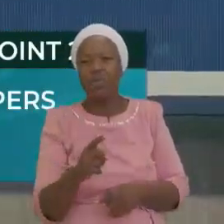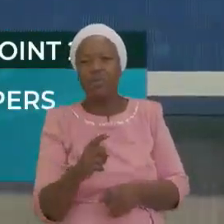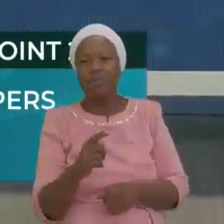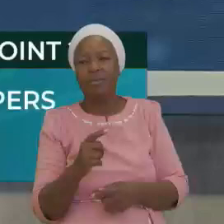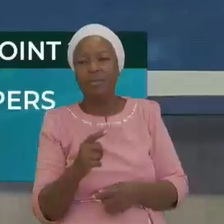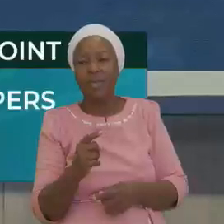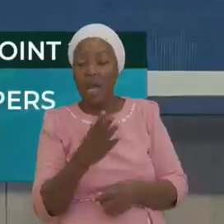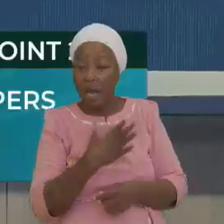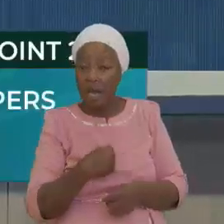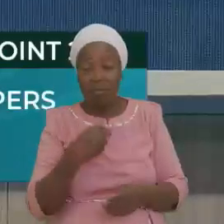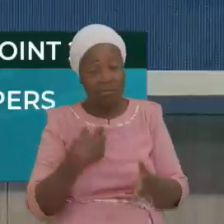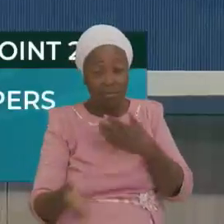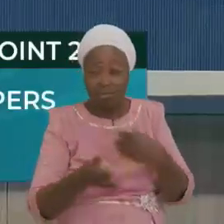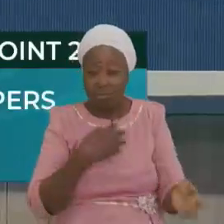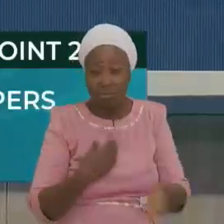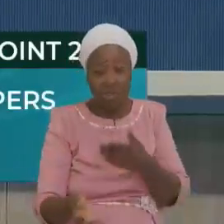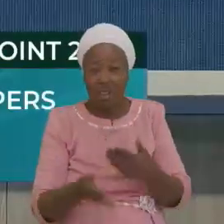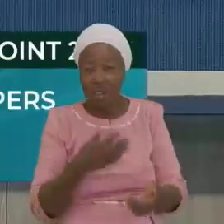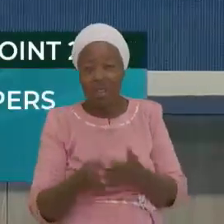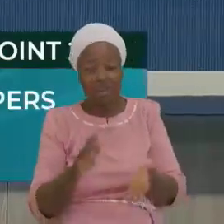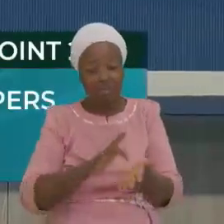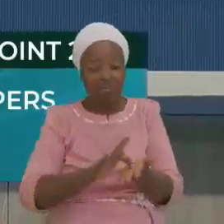And whatever medication you are given,